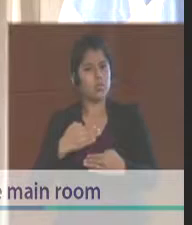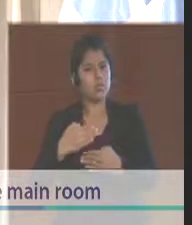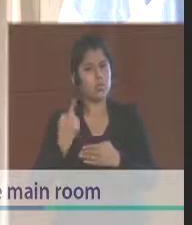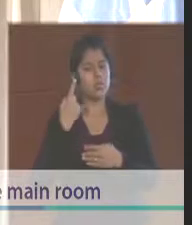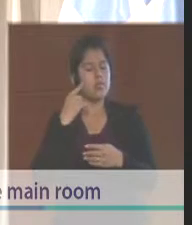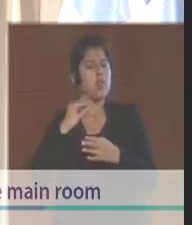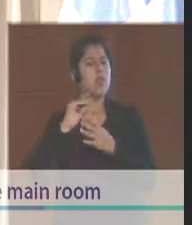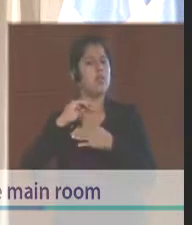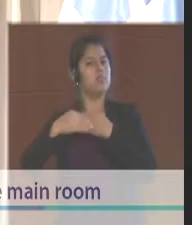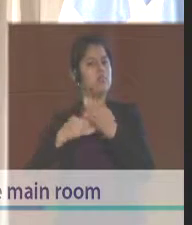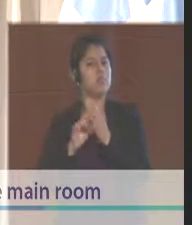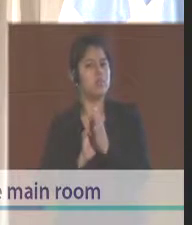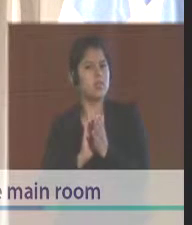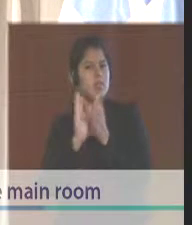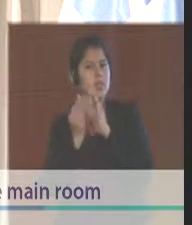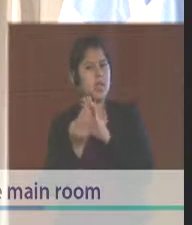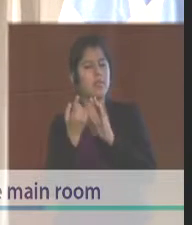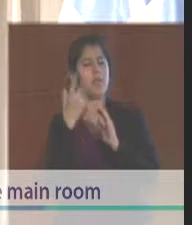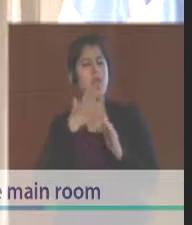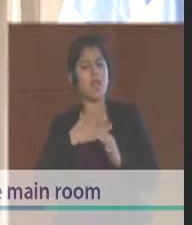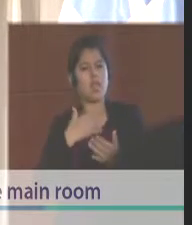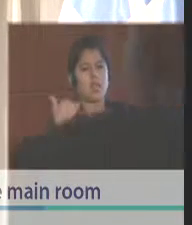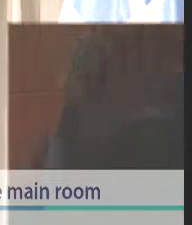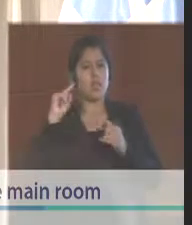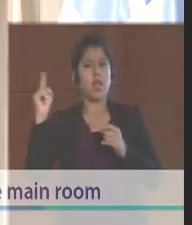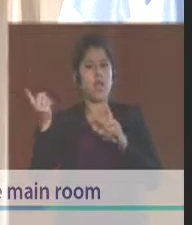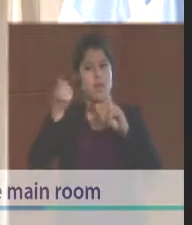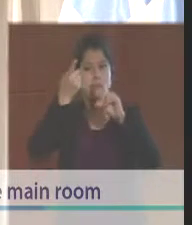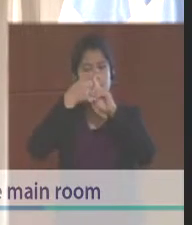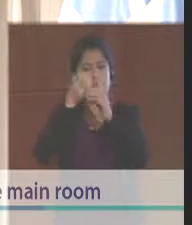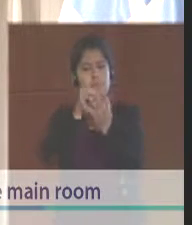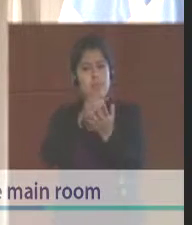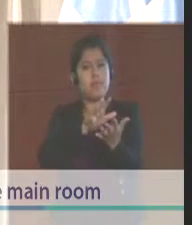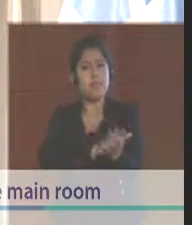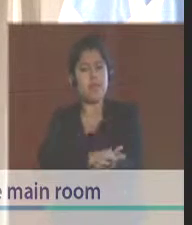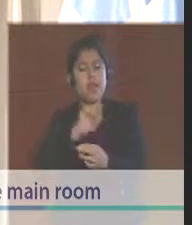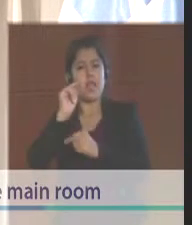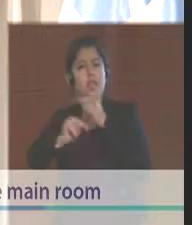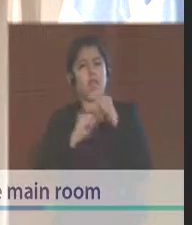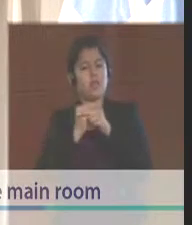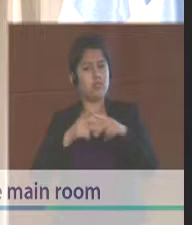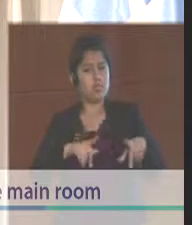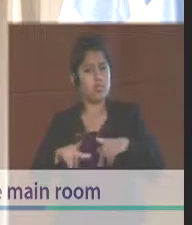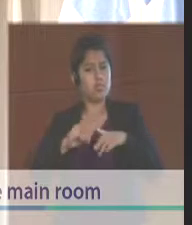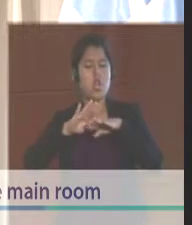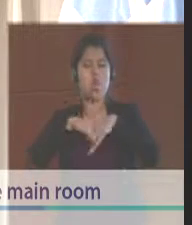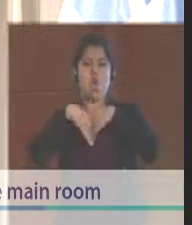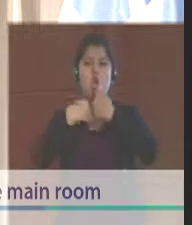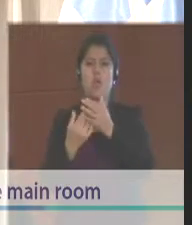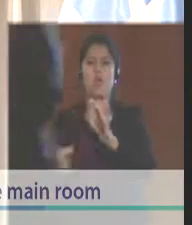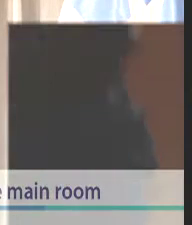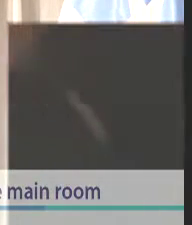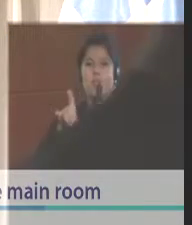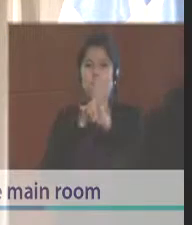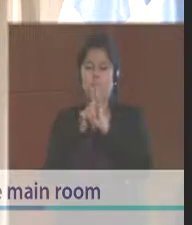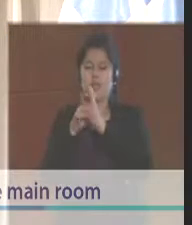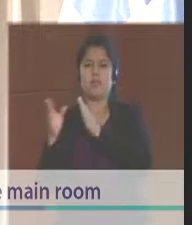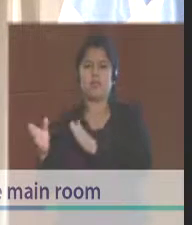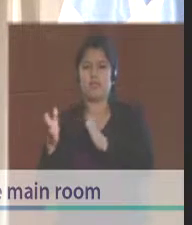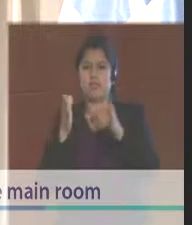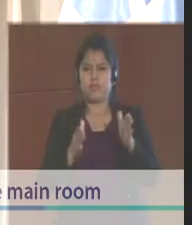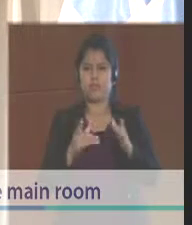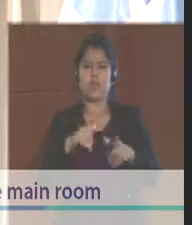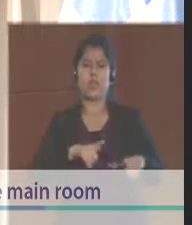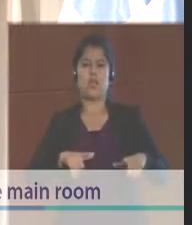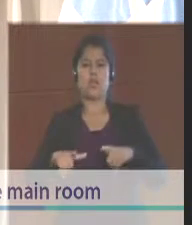they are in the process of putting together both the first national plan of land use as well as the